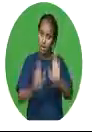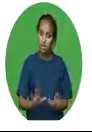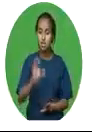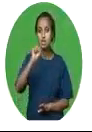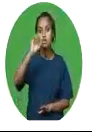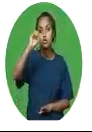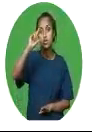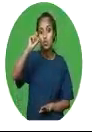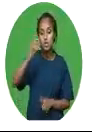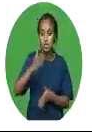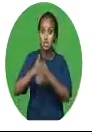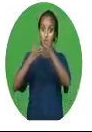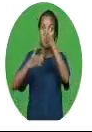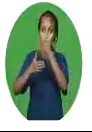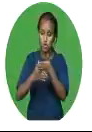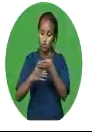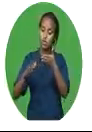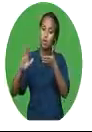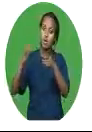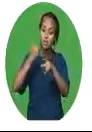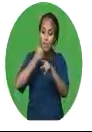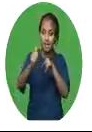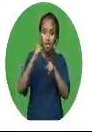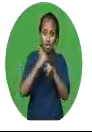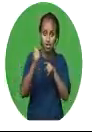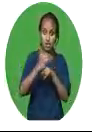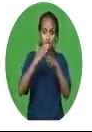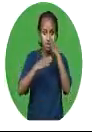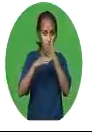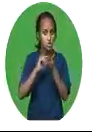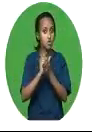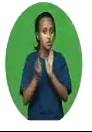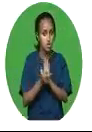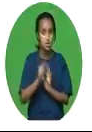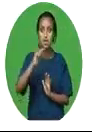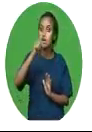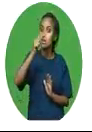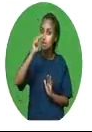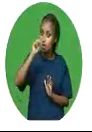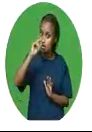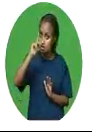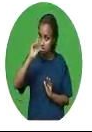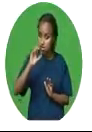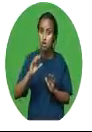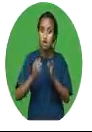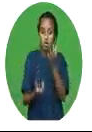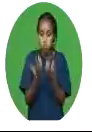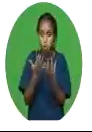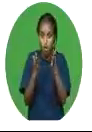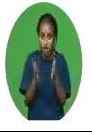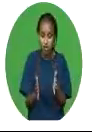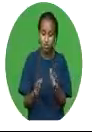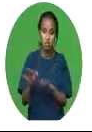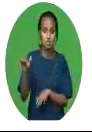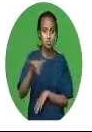solids in the building of sheet metal structure like tanks, boilers, etc. To develop